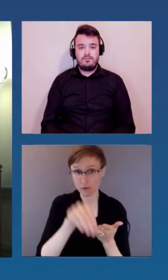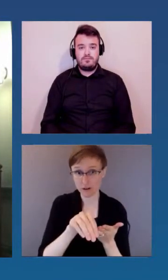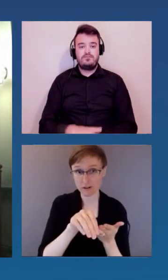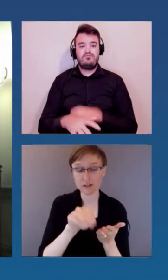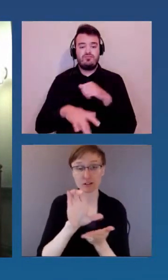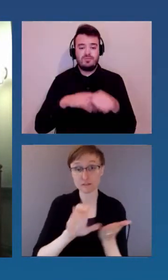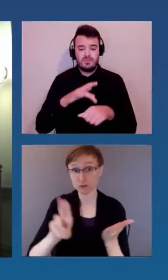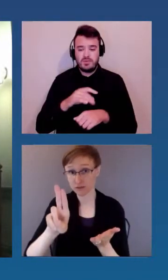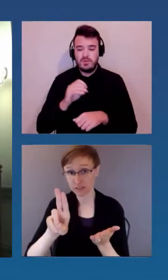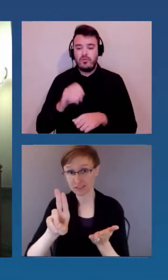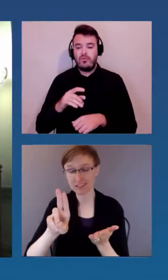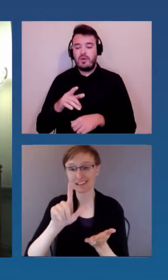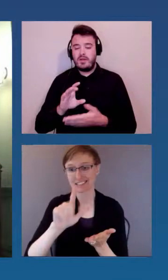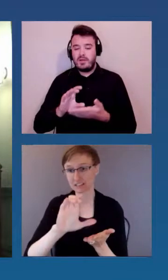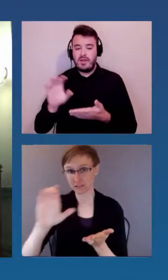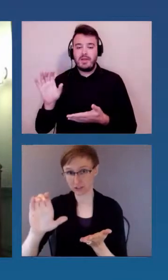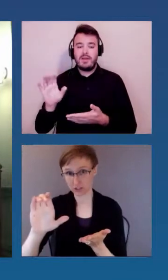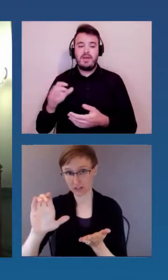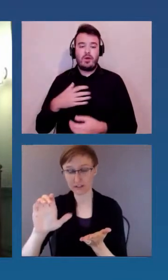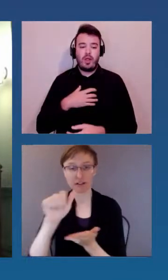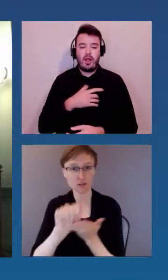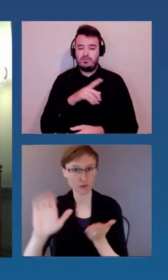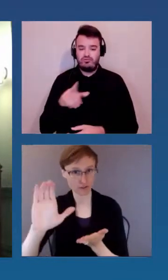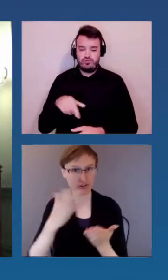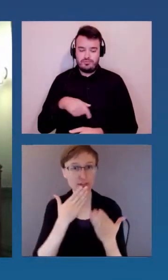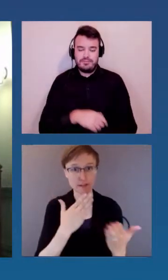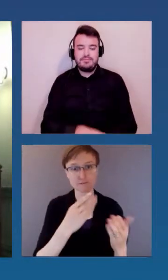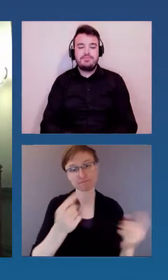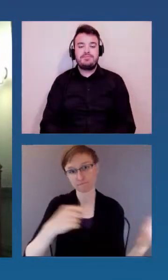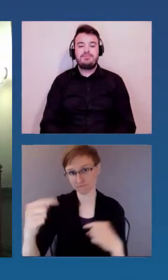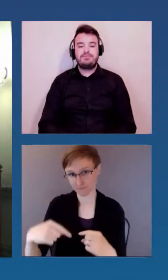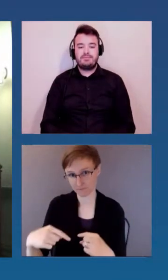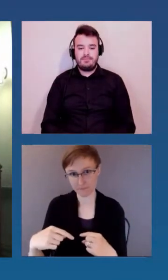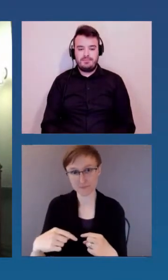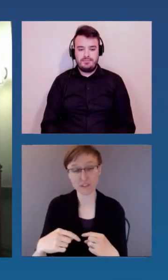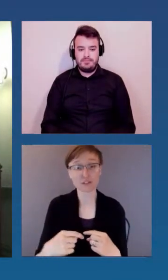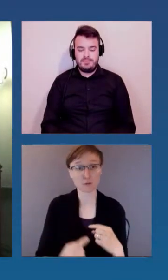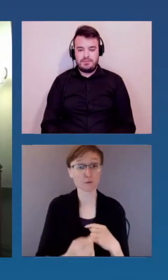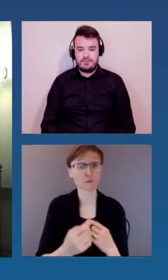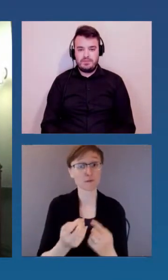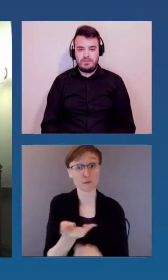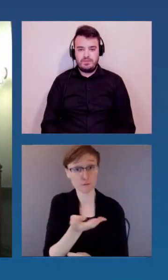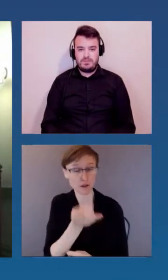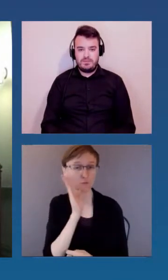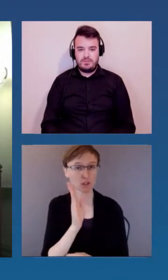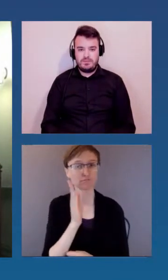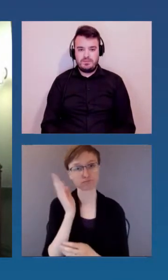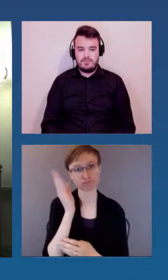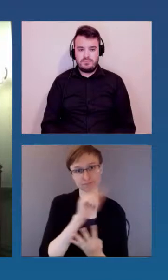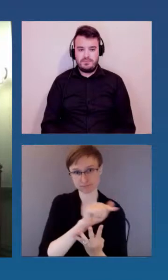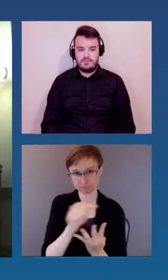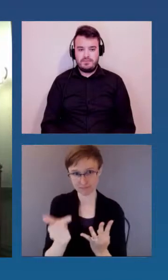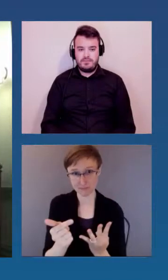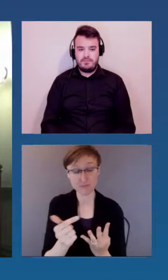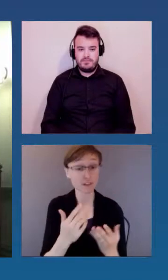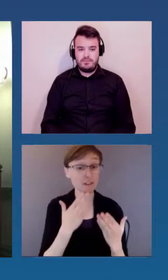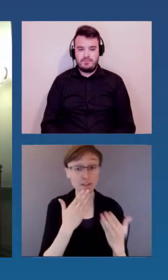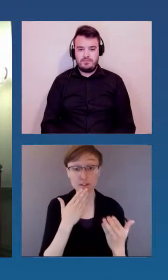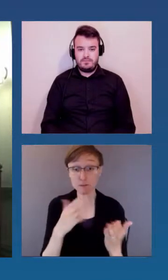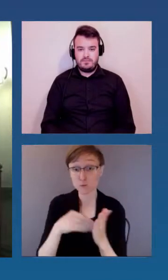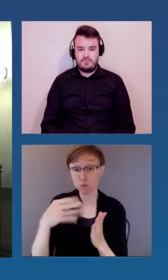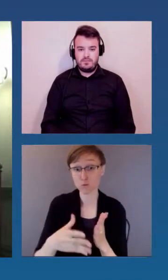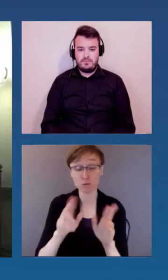and Algonquin College for joining us. And you'll hear from those 4 presidents in just a moment. I'd also like to thank the presidents of the student unions of the